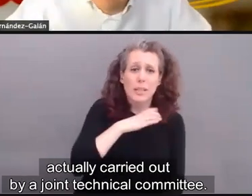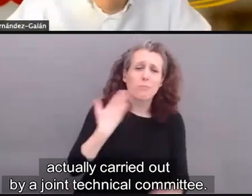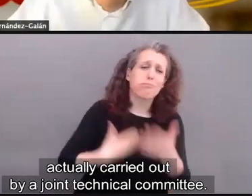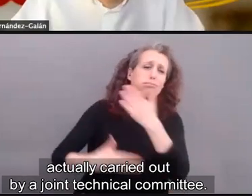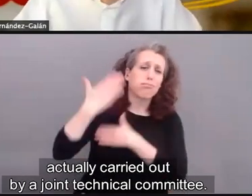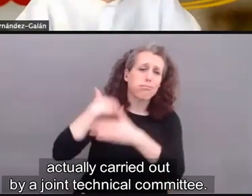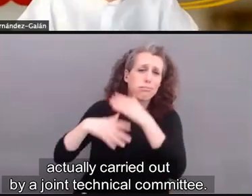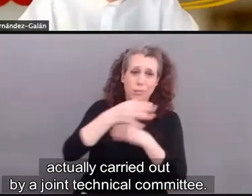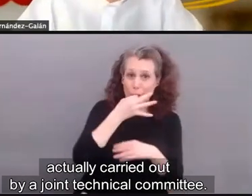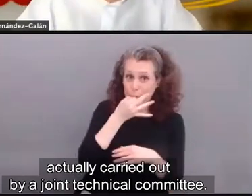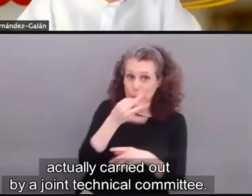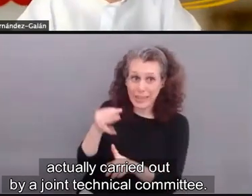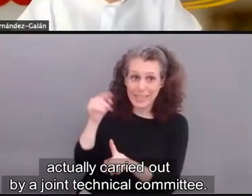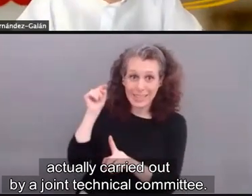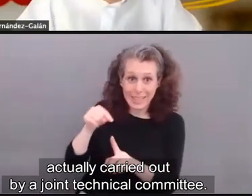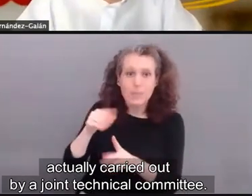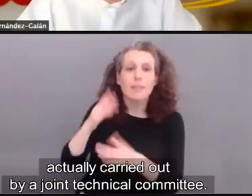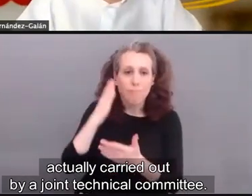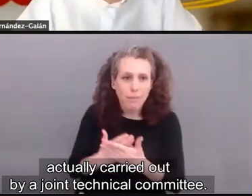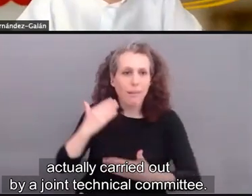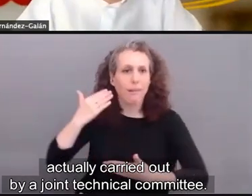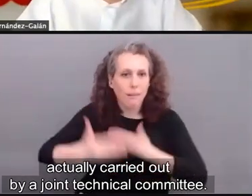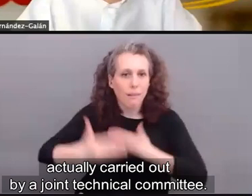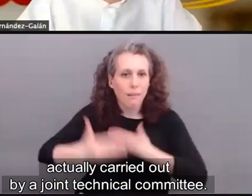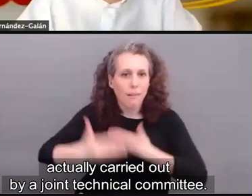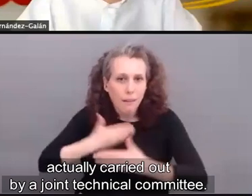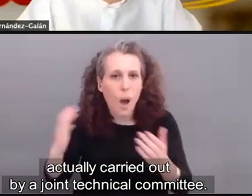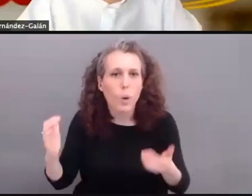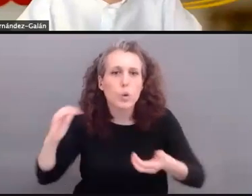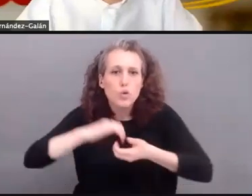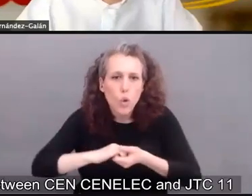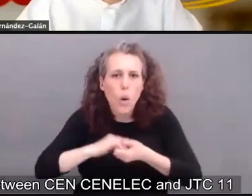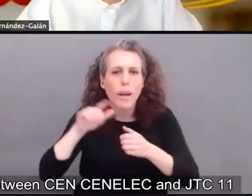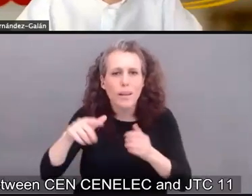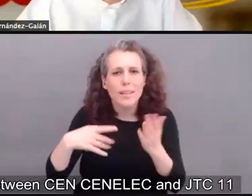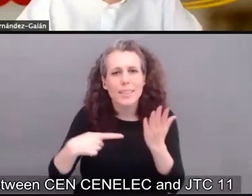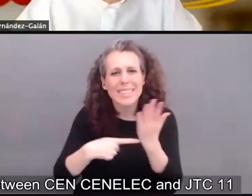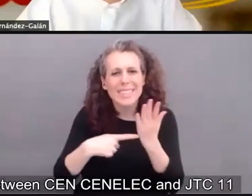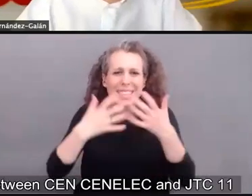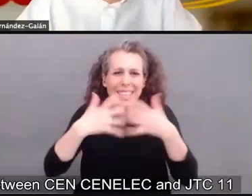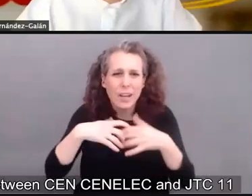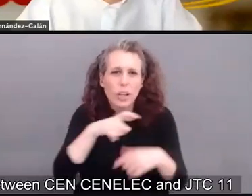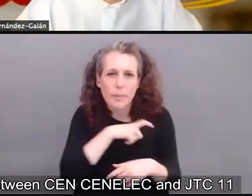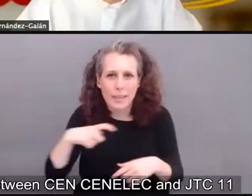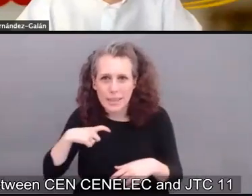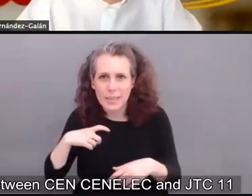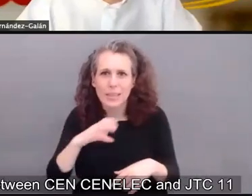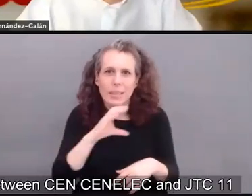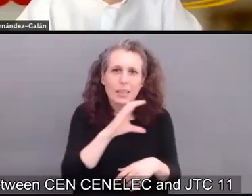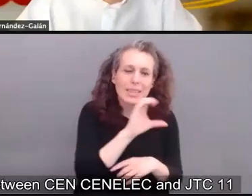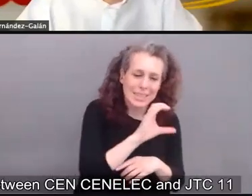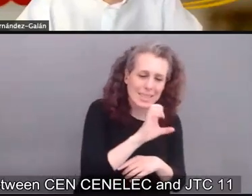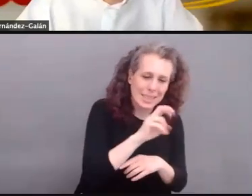was actually carried out by a joint technical committee between SAN and SENELEC,